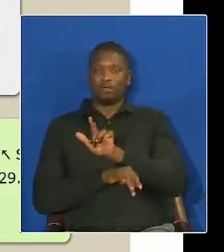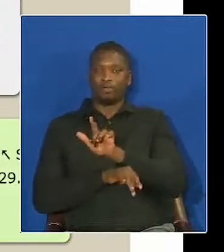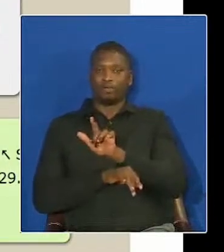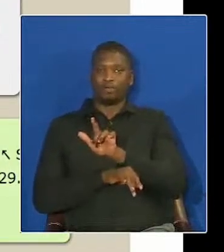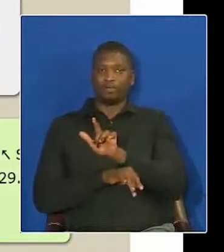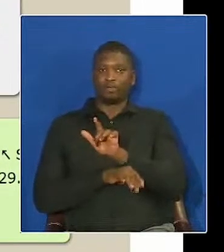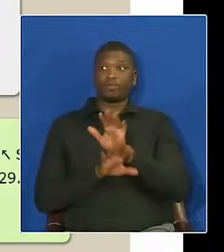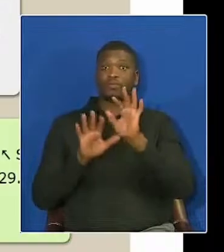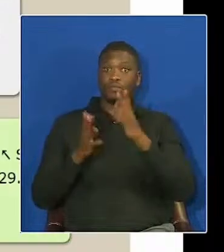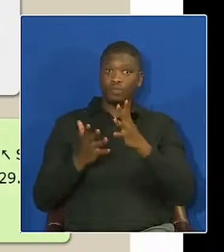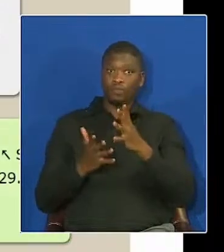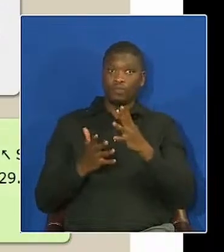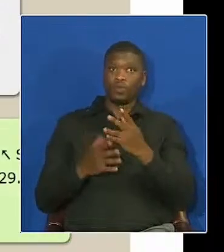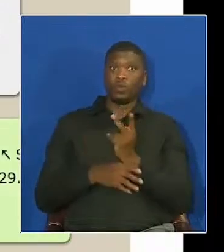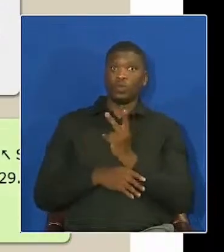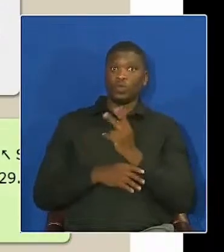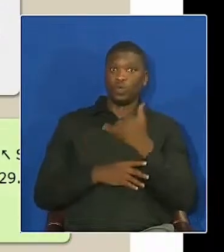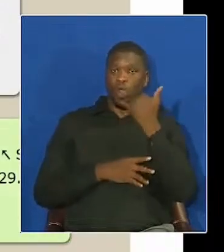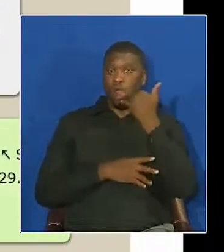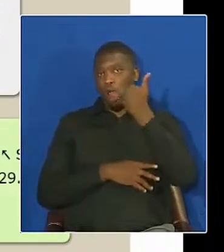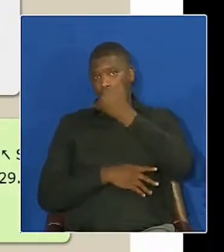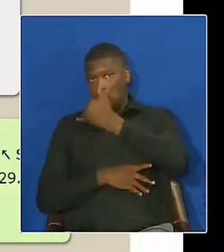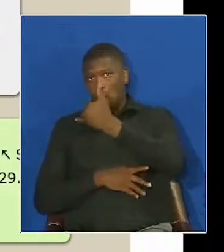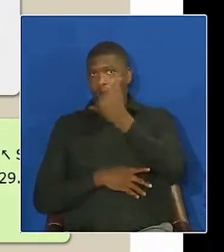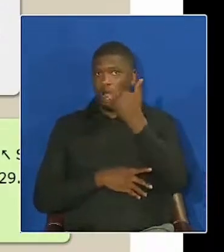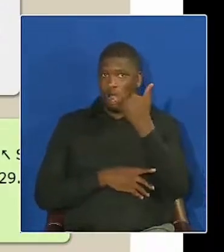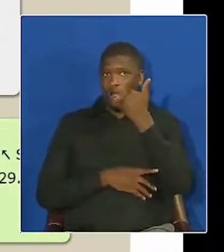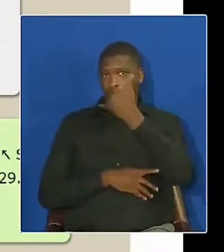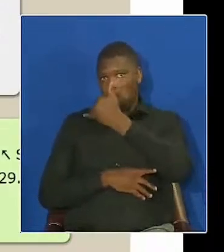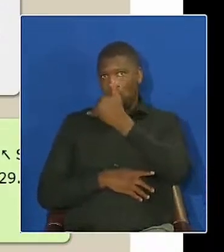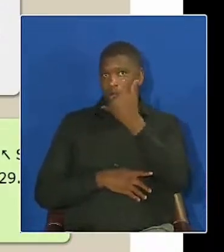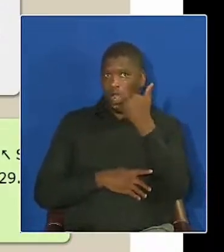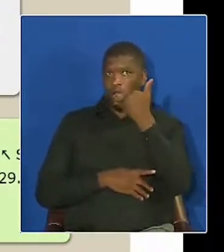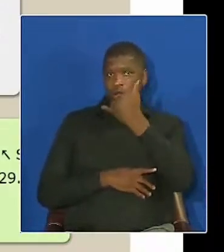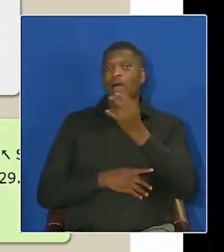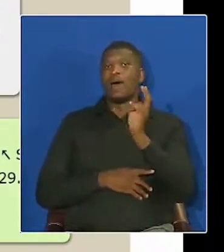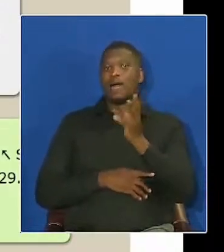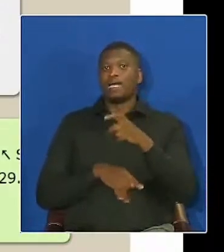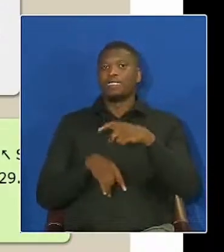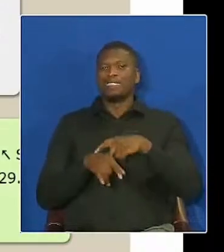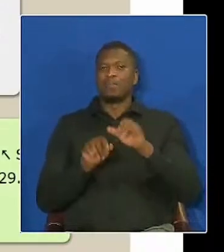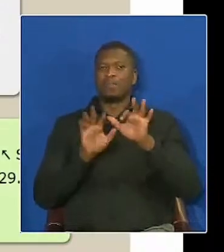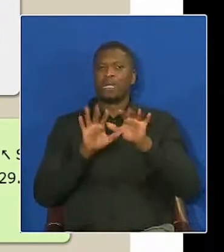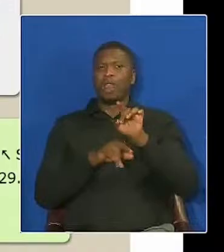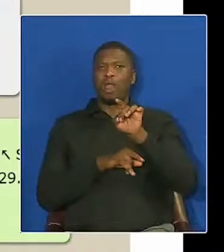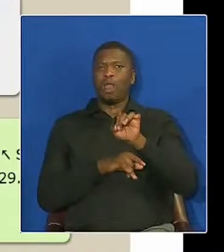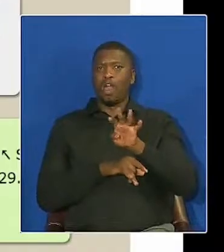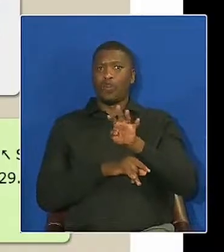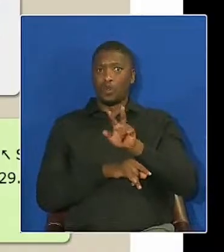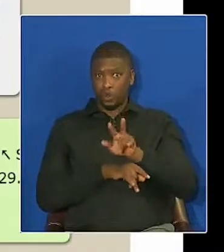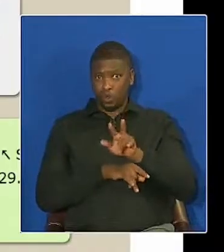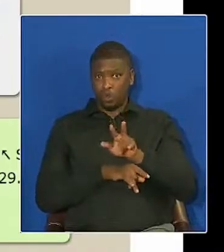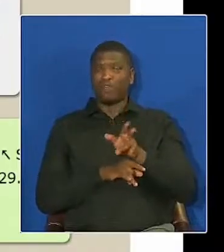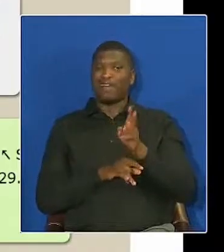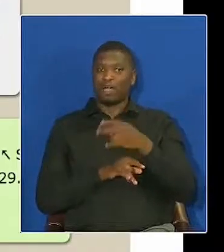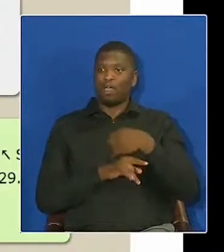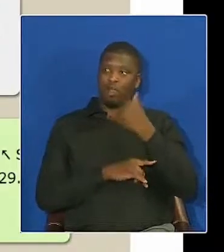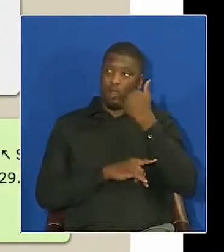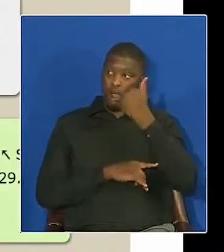of calls, and another call at 10:42, another call